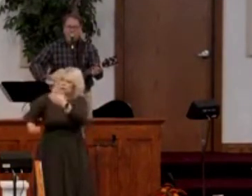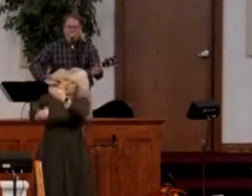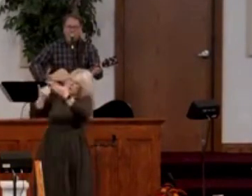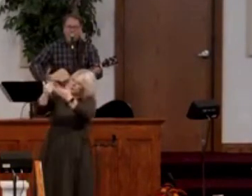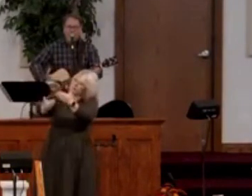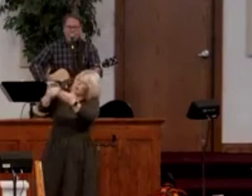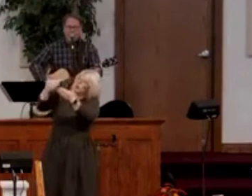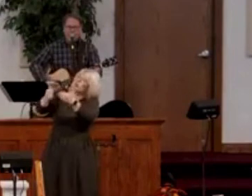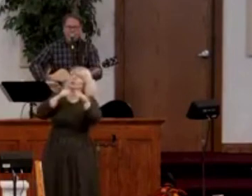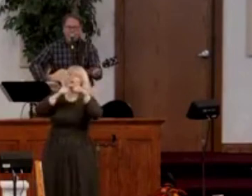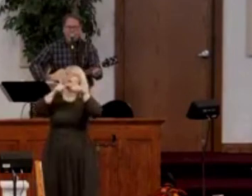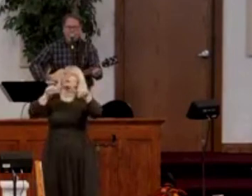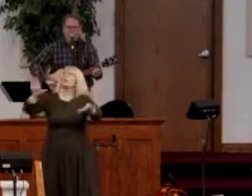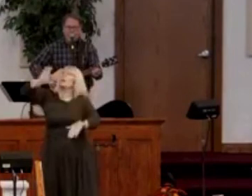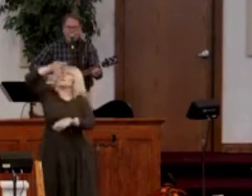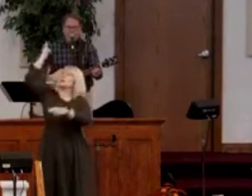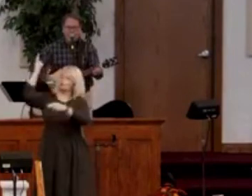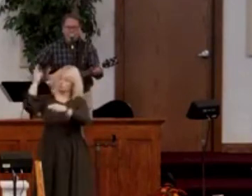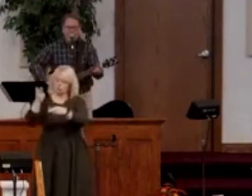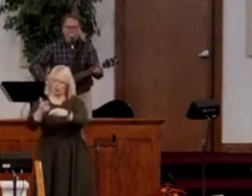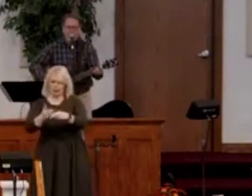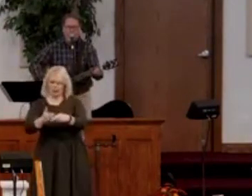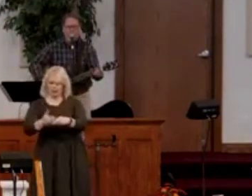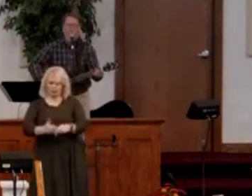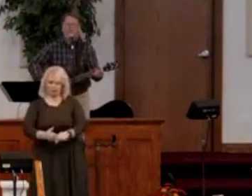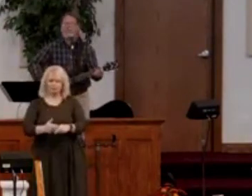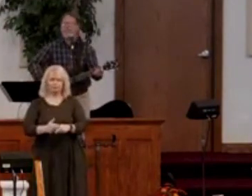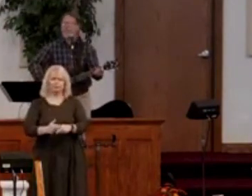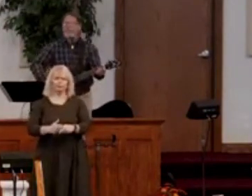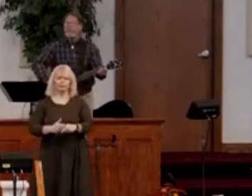by grace draw near and bless your name.